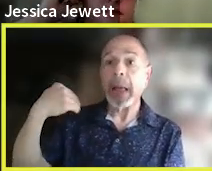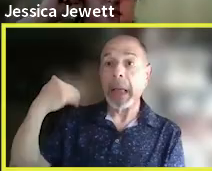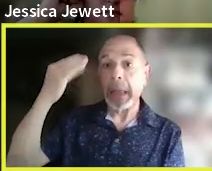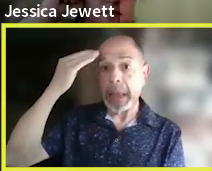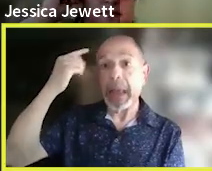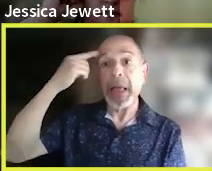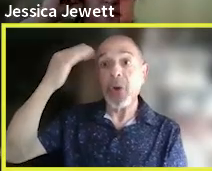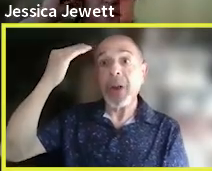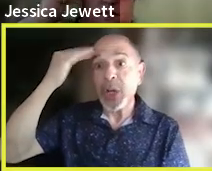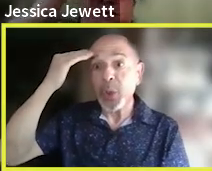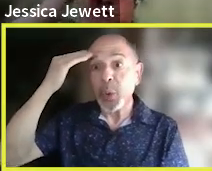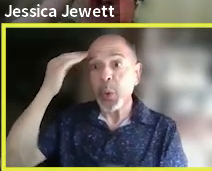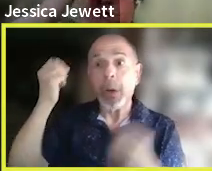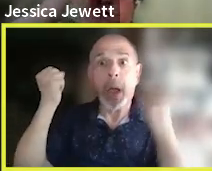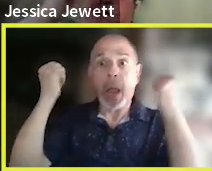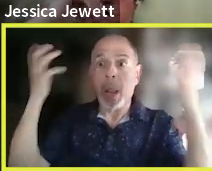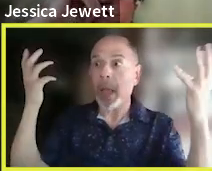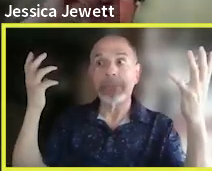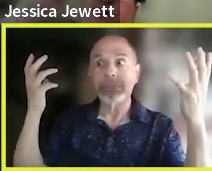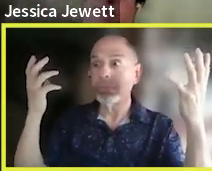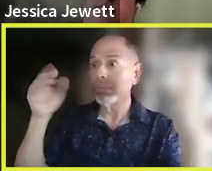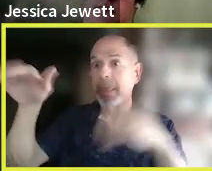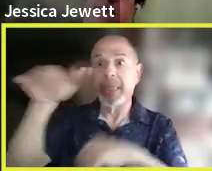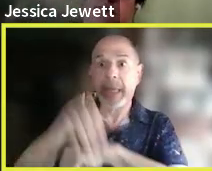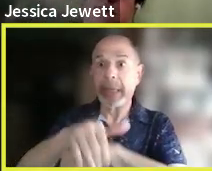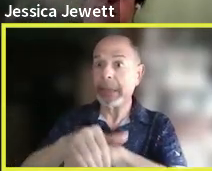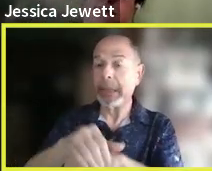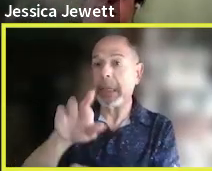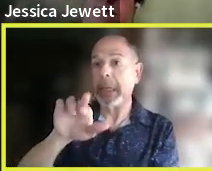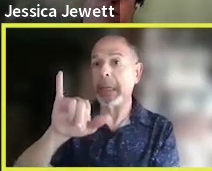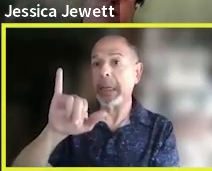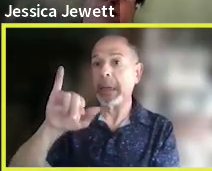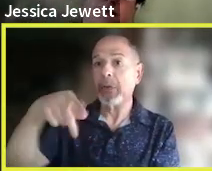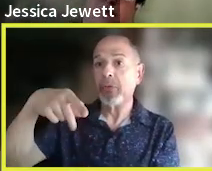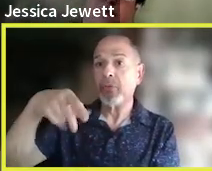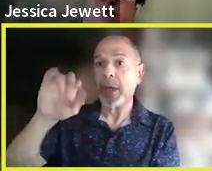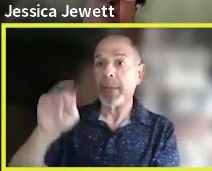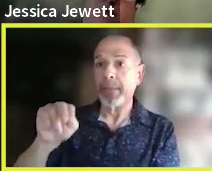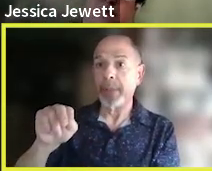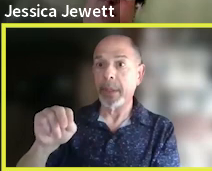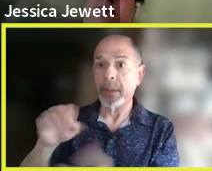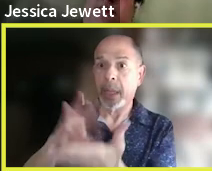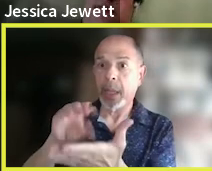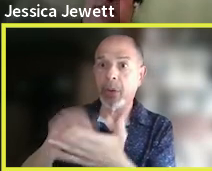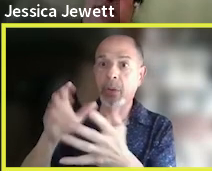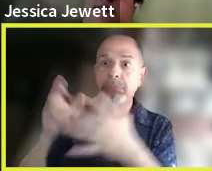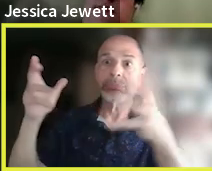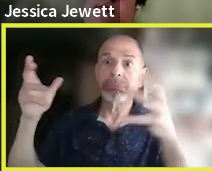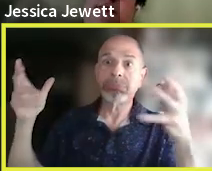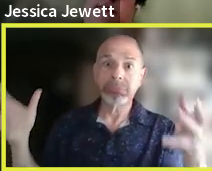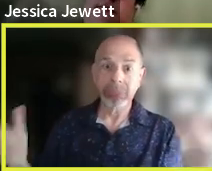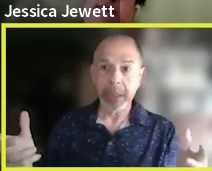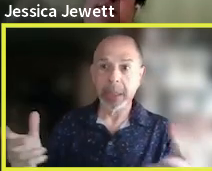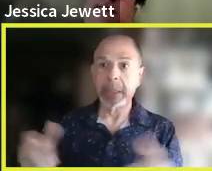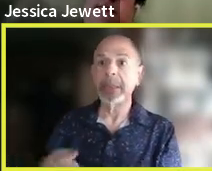not. I learned quite a bit that night. So they're on my to-do list now. So I was very impressed